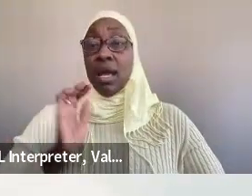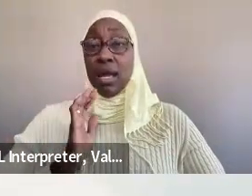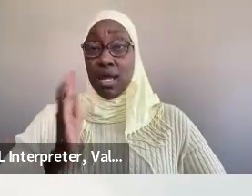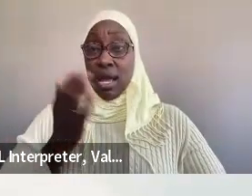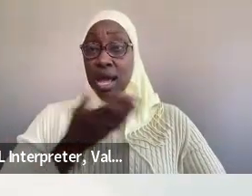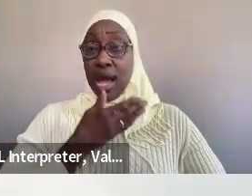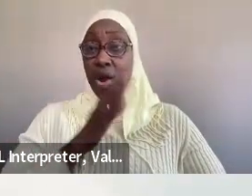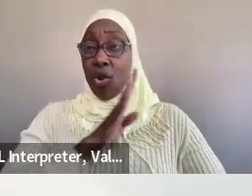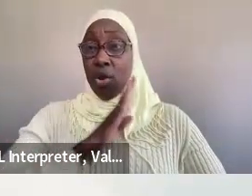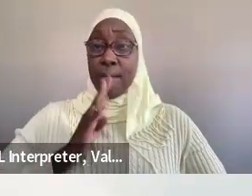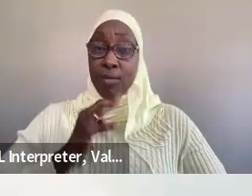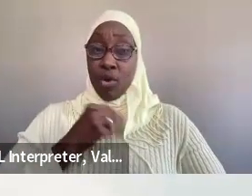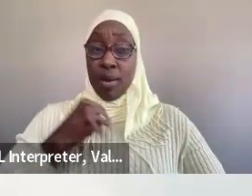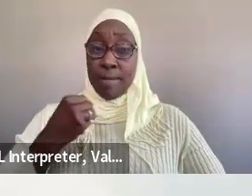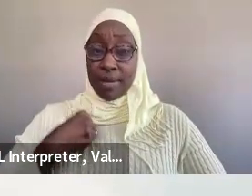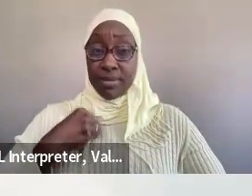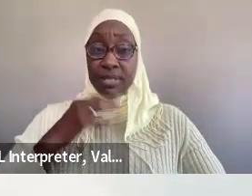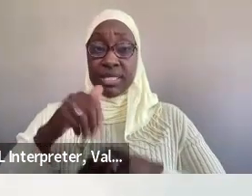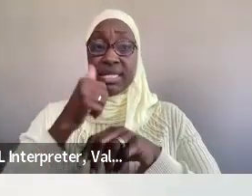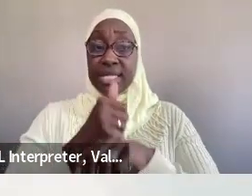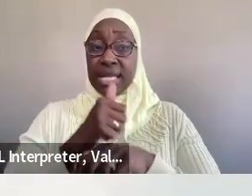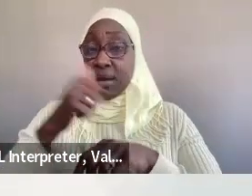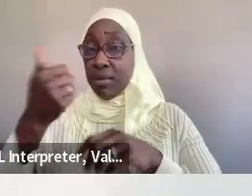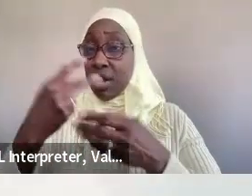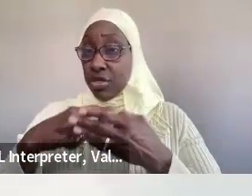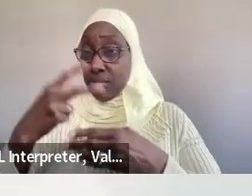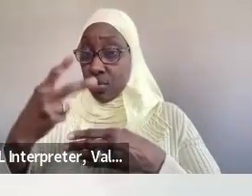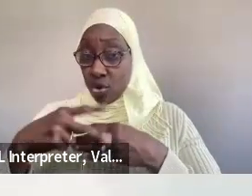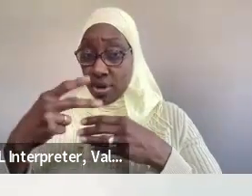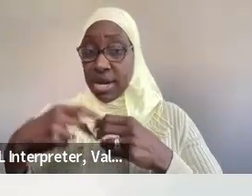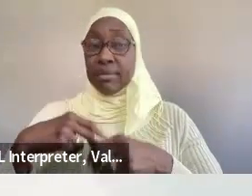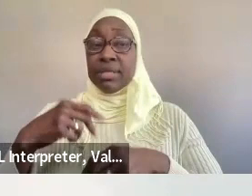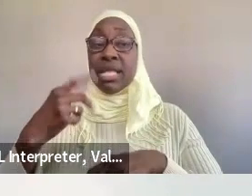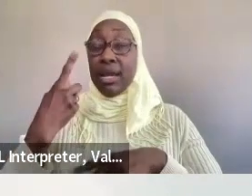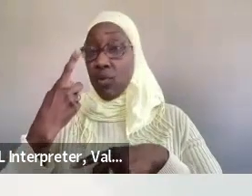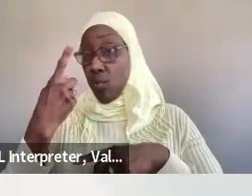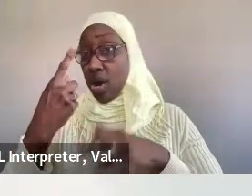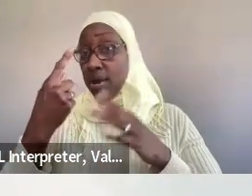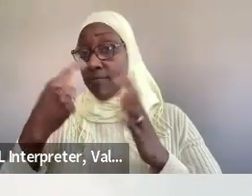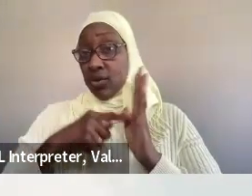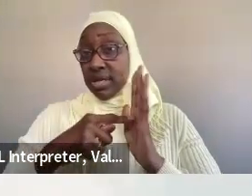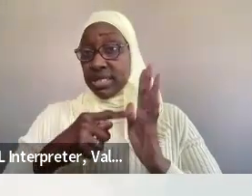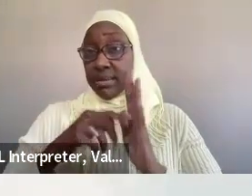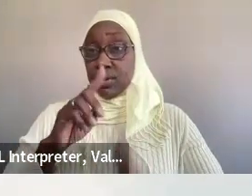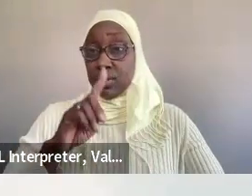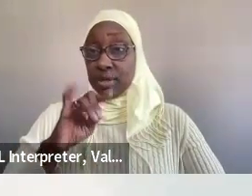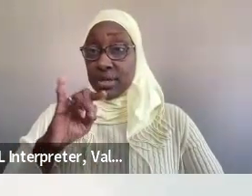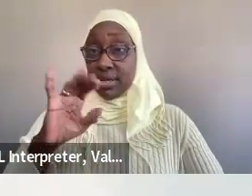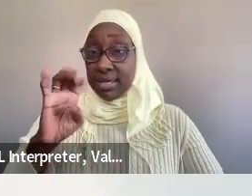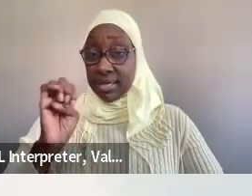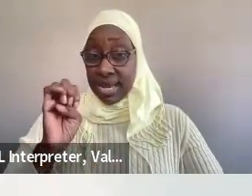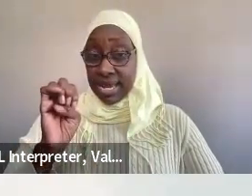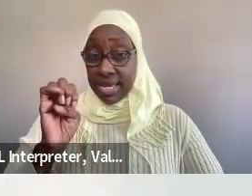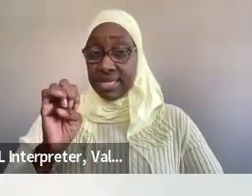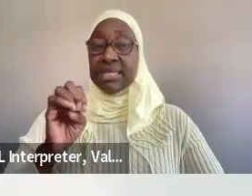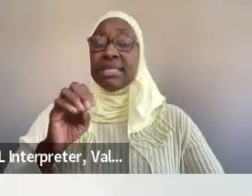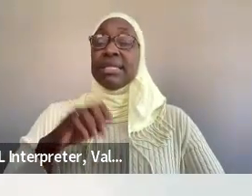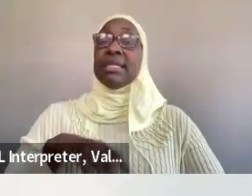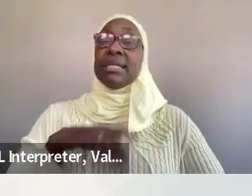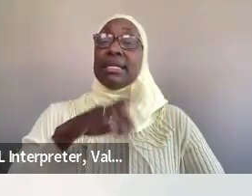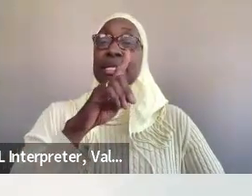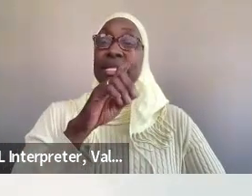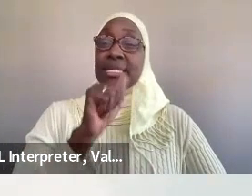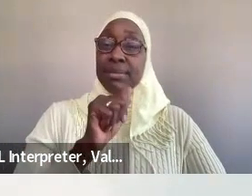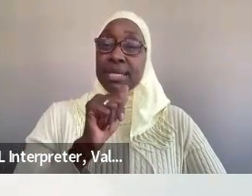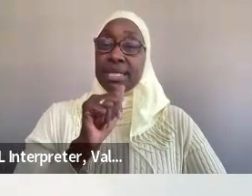this is DICE, who presented at an Allied meeting 2 weeks ago, which is a disability initiative in the College of Engineering here at Northeastern.